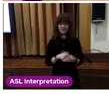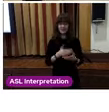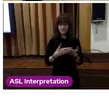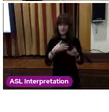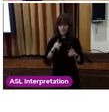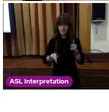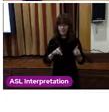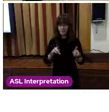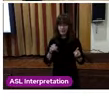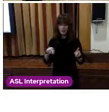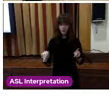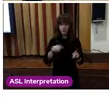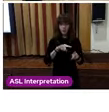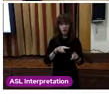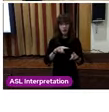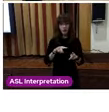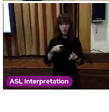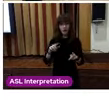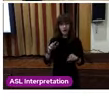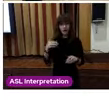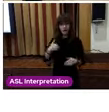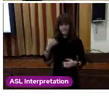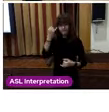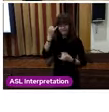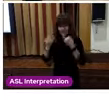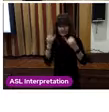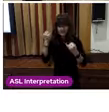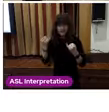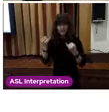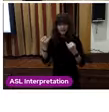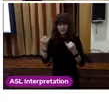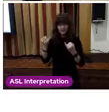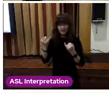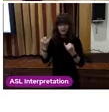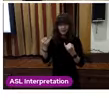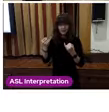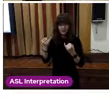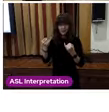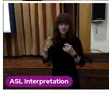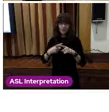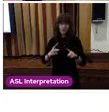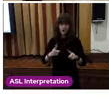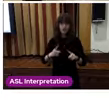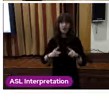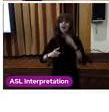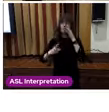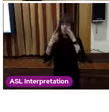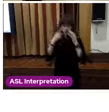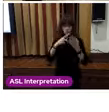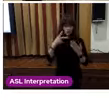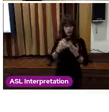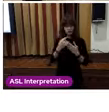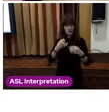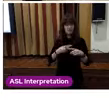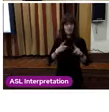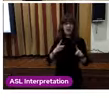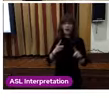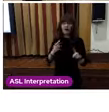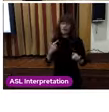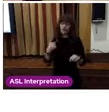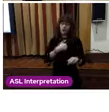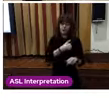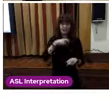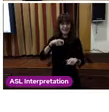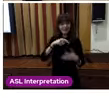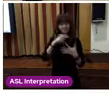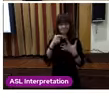folks that had ideas for projects, except we have to have our ducks in a row in terms of paperwork. There needs to be a